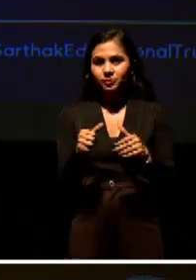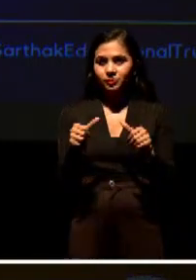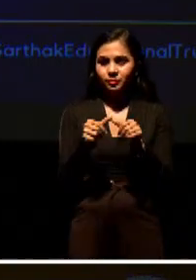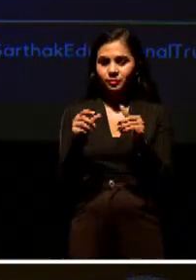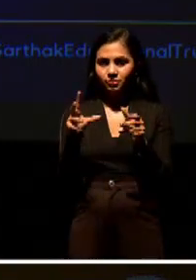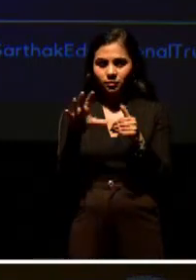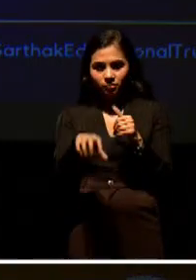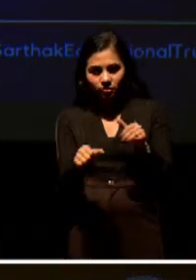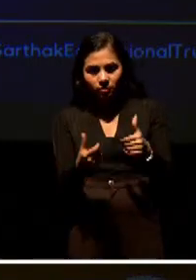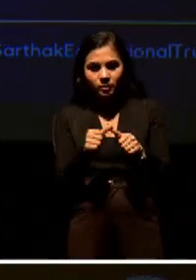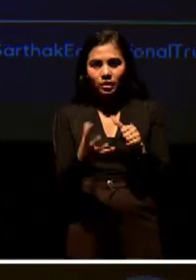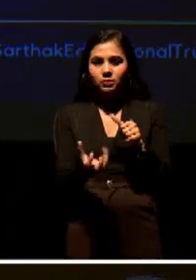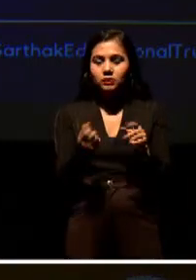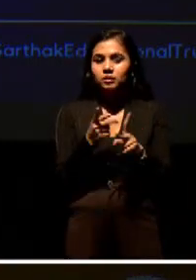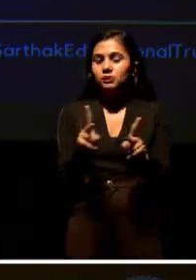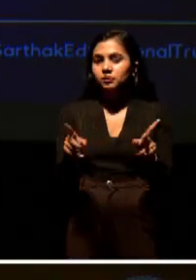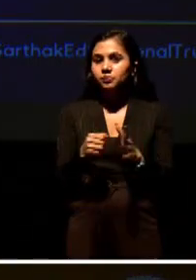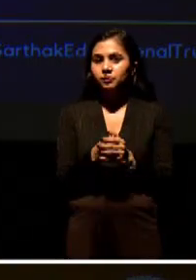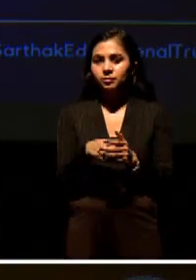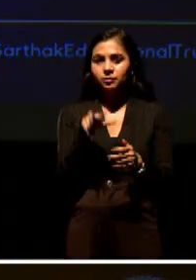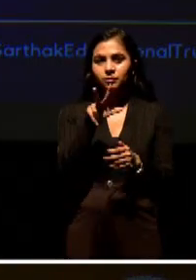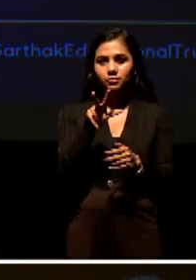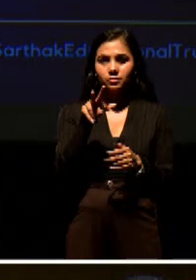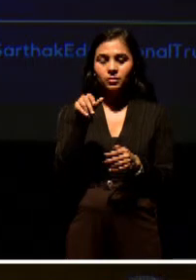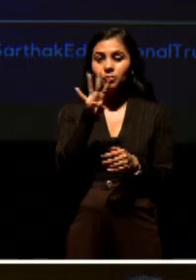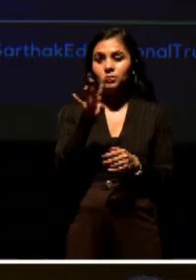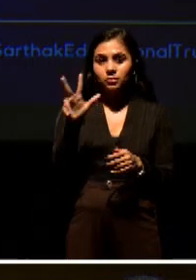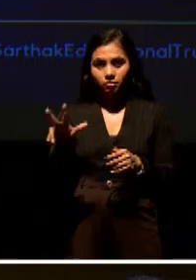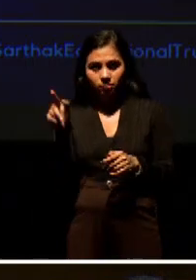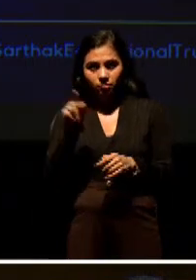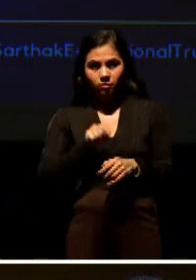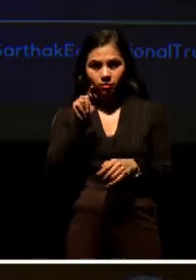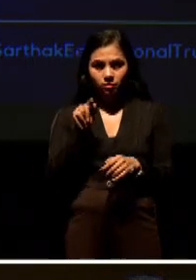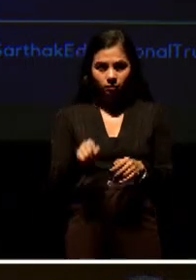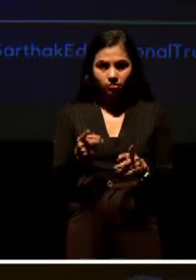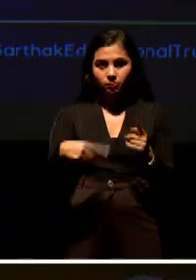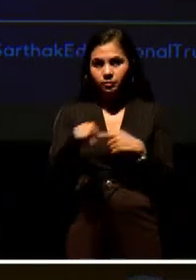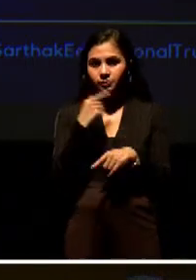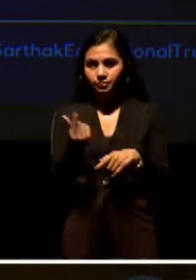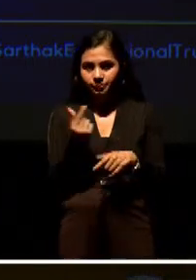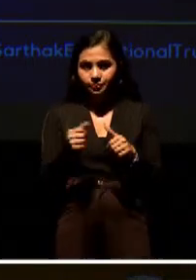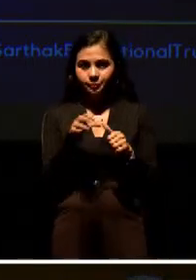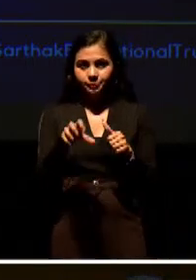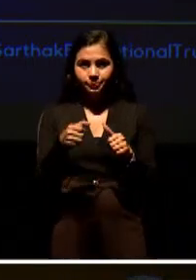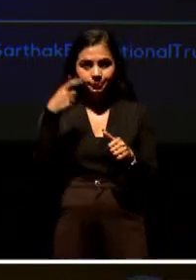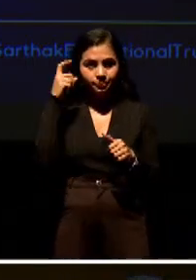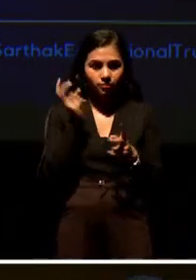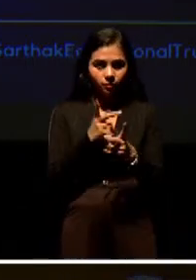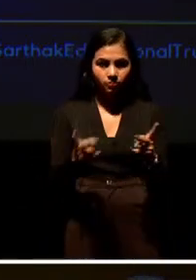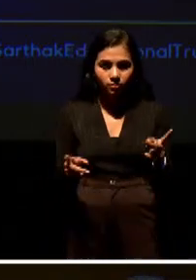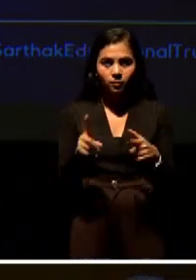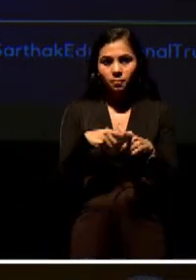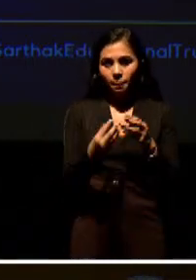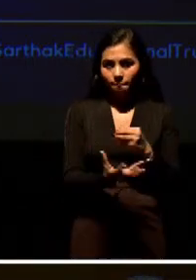under the ADP scheme, only 48% people who use the devices got employment.